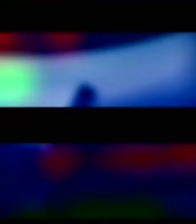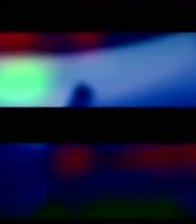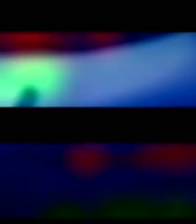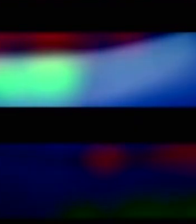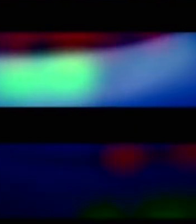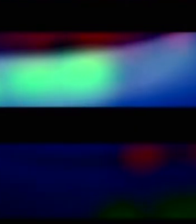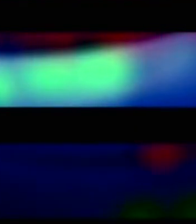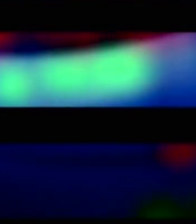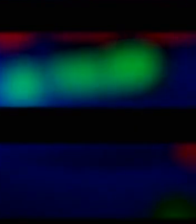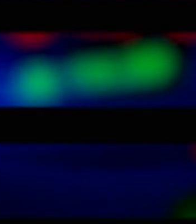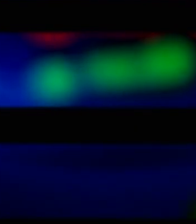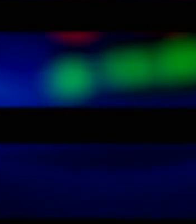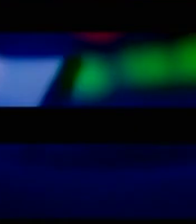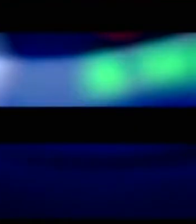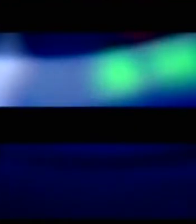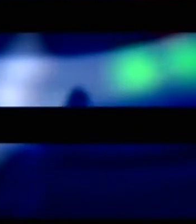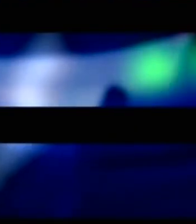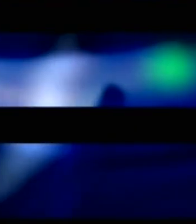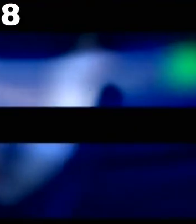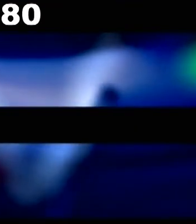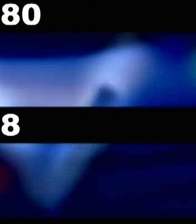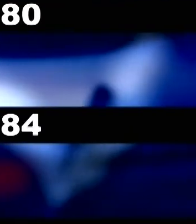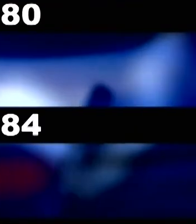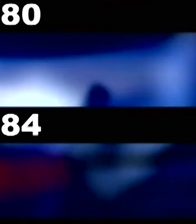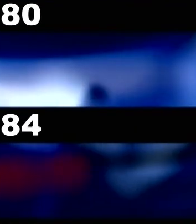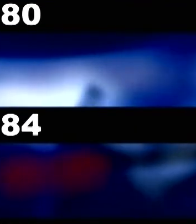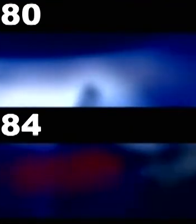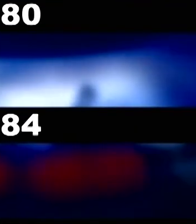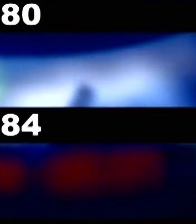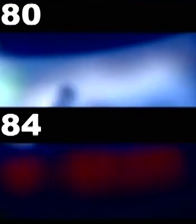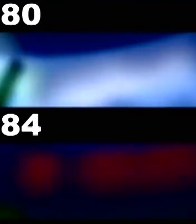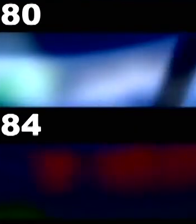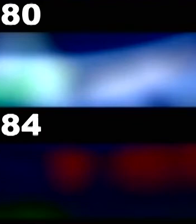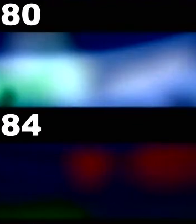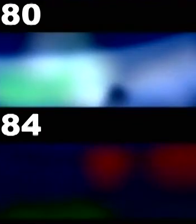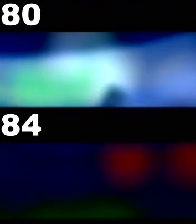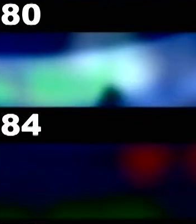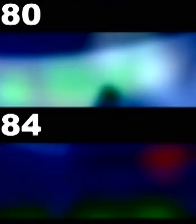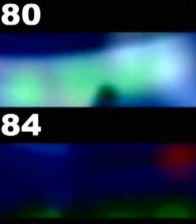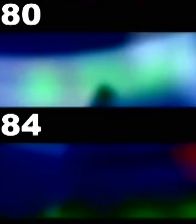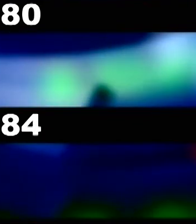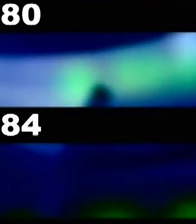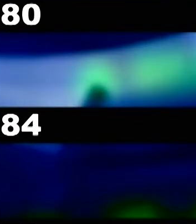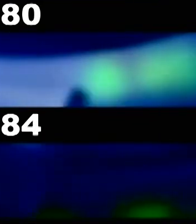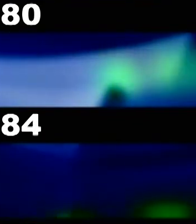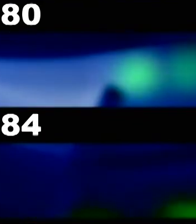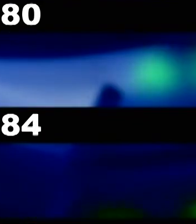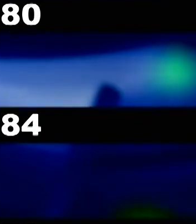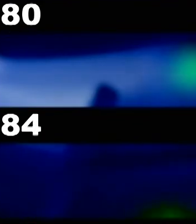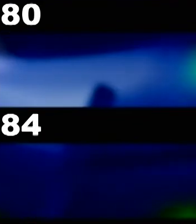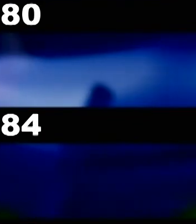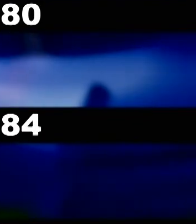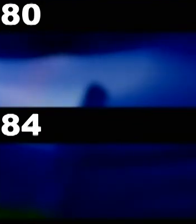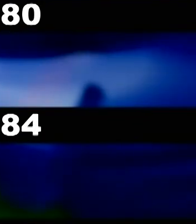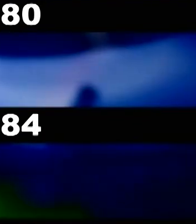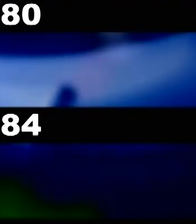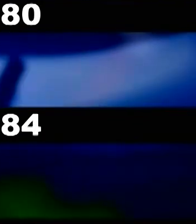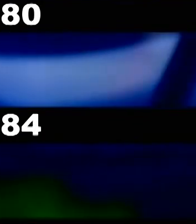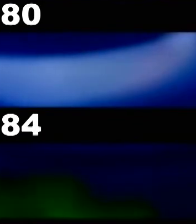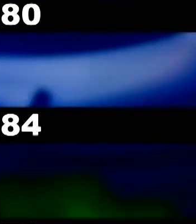million units. In Trinidad and Tobago, JMMB Group Limited was the volume leader